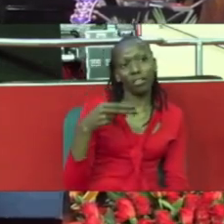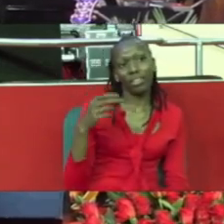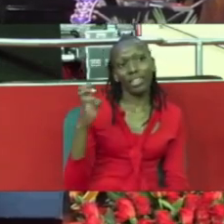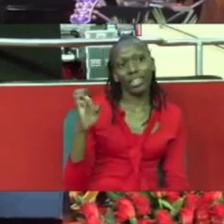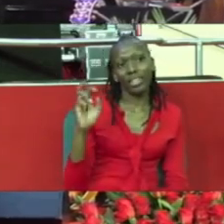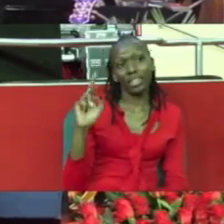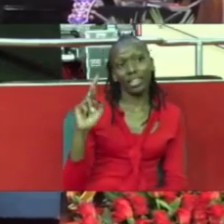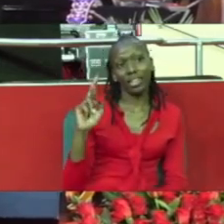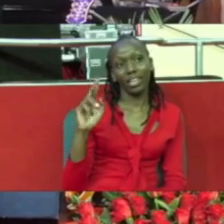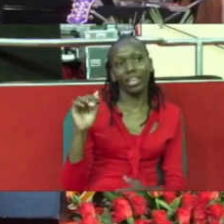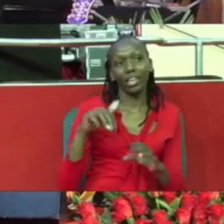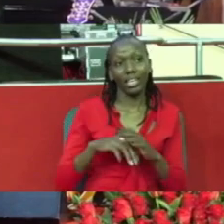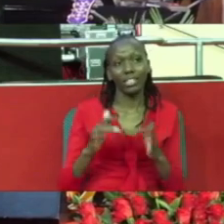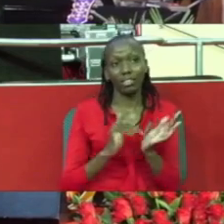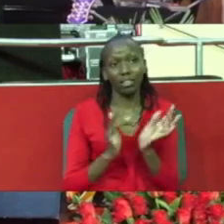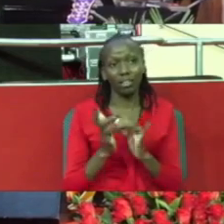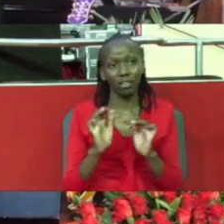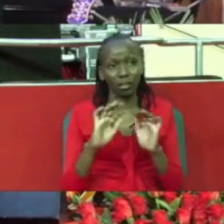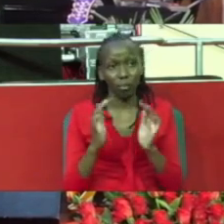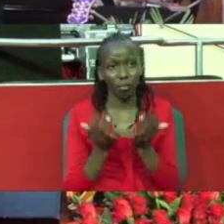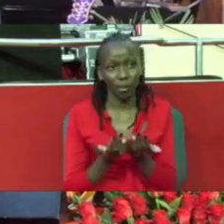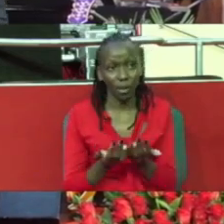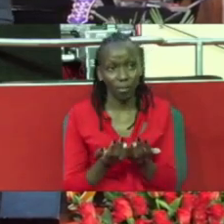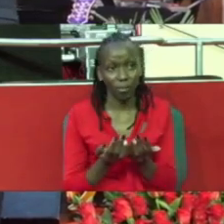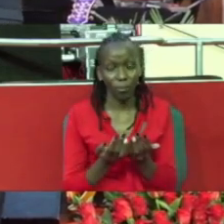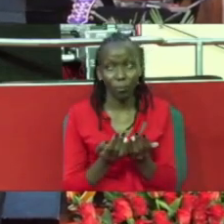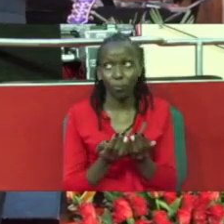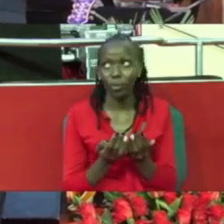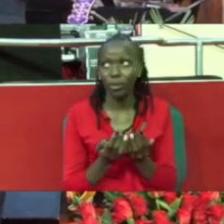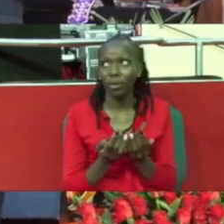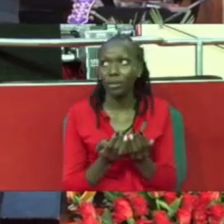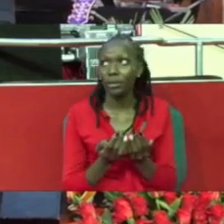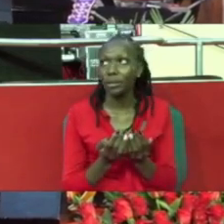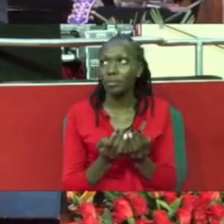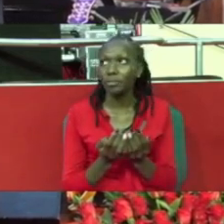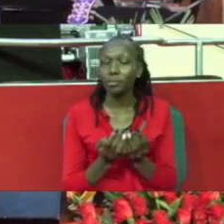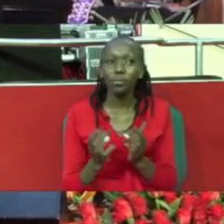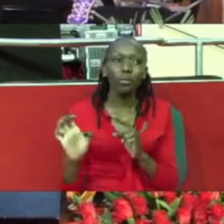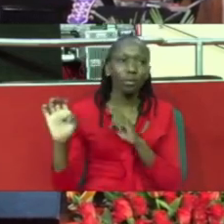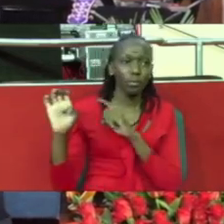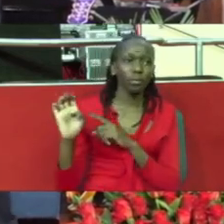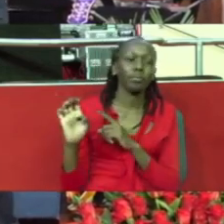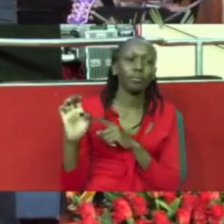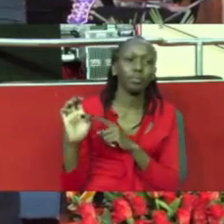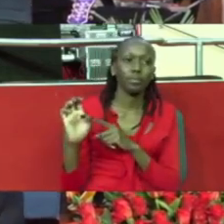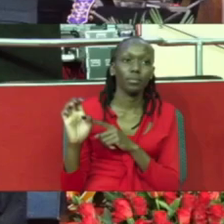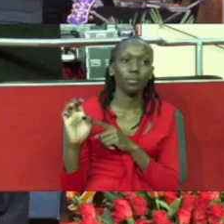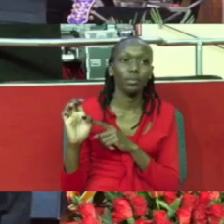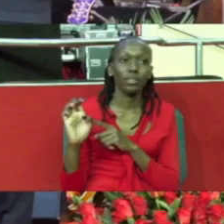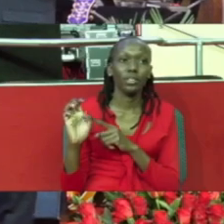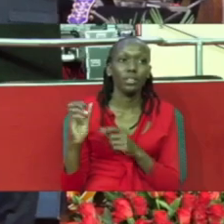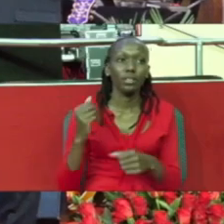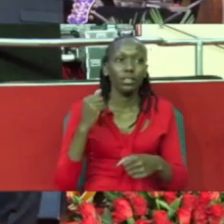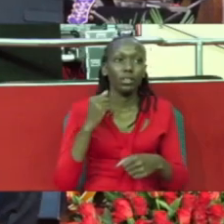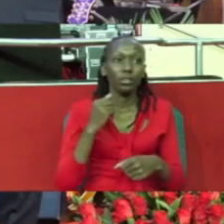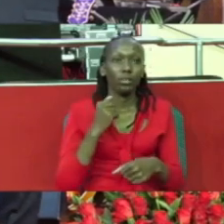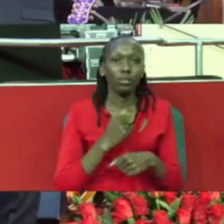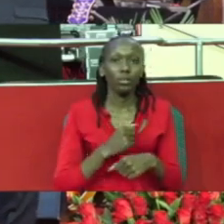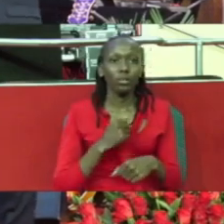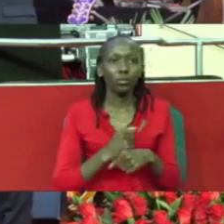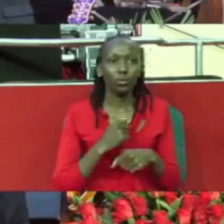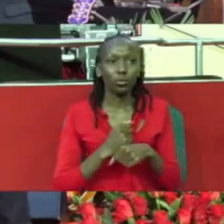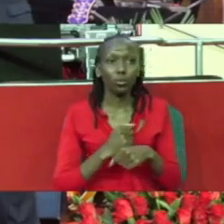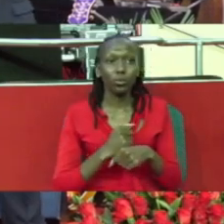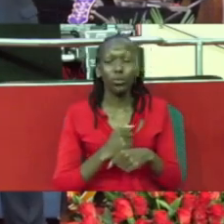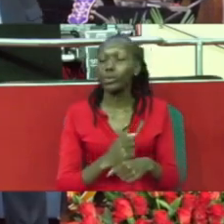Esther did not take the Bible and do the evangelist. Esther hakuweza kufanya uinjilisti. She only needed to mobilize people to